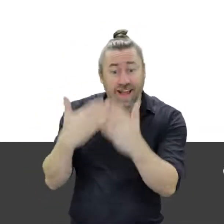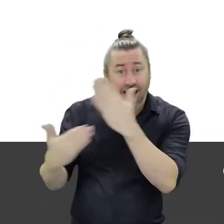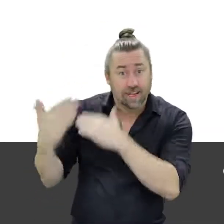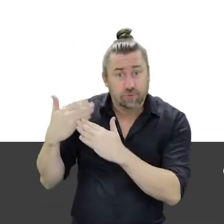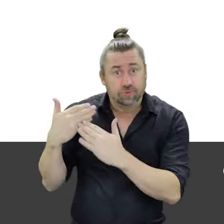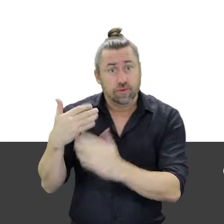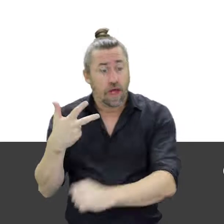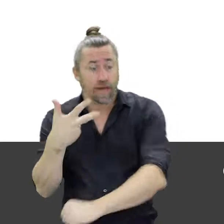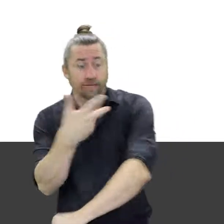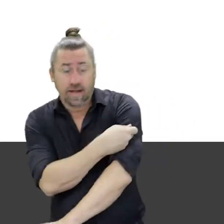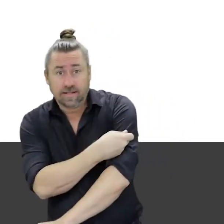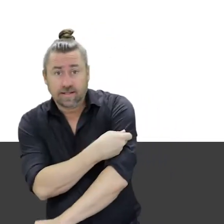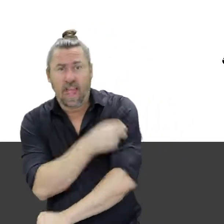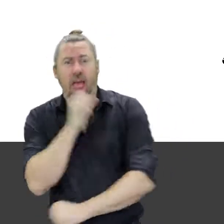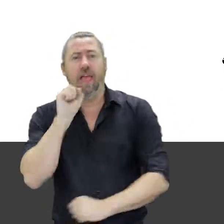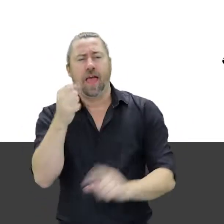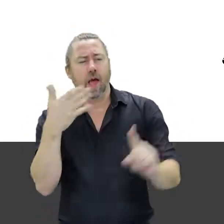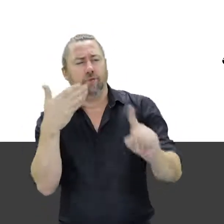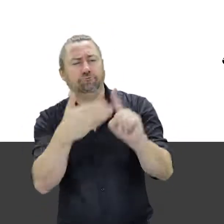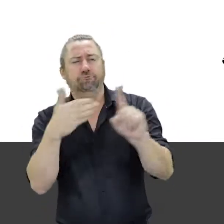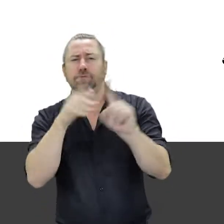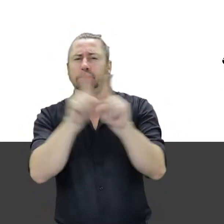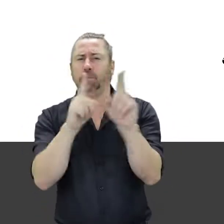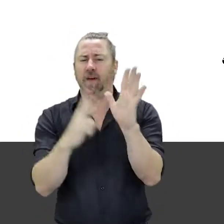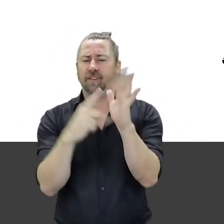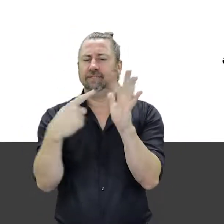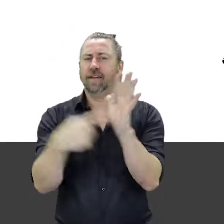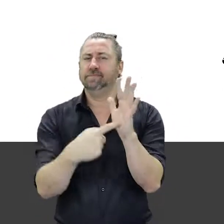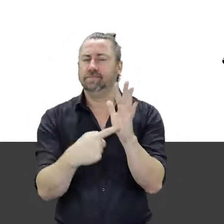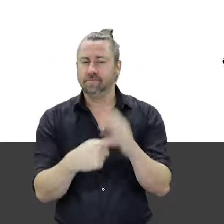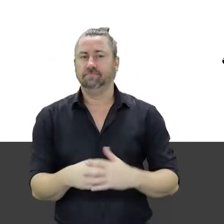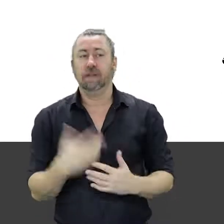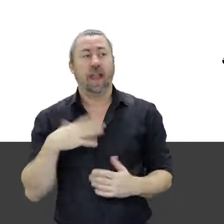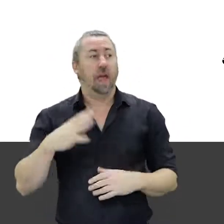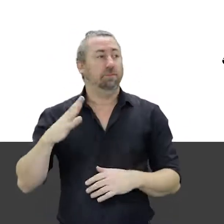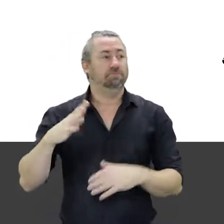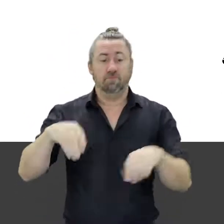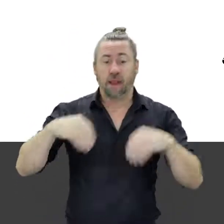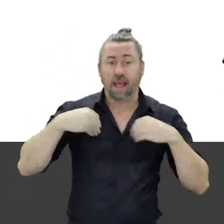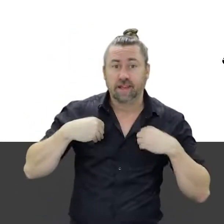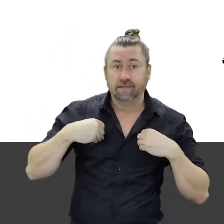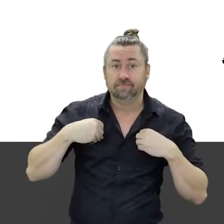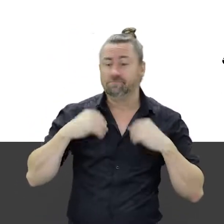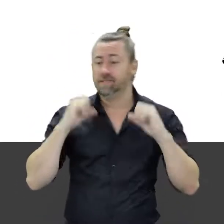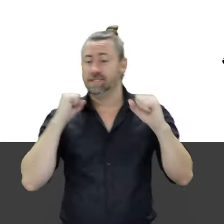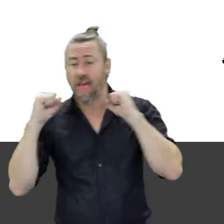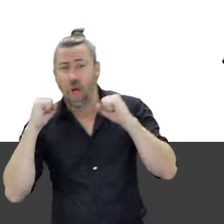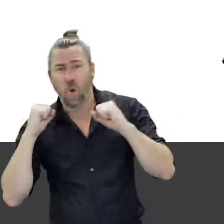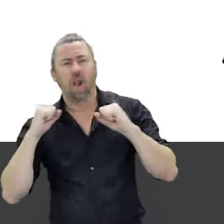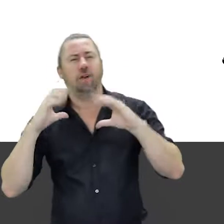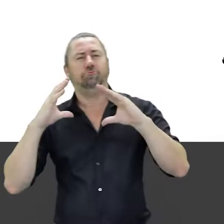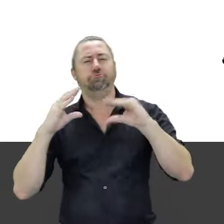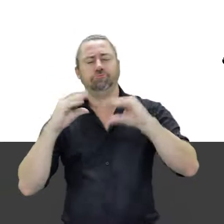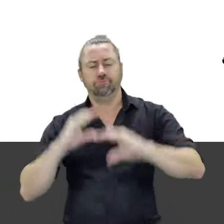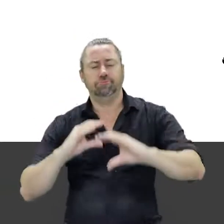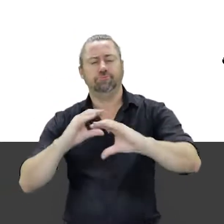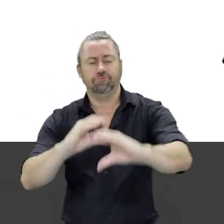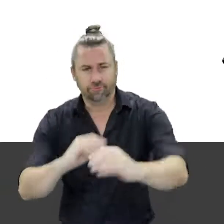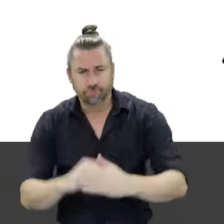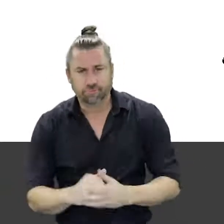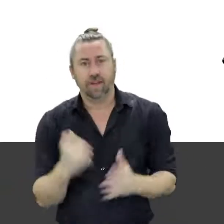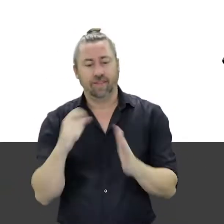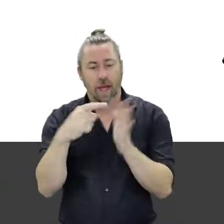and preferred vet. Blankets, towels, and bedding. Pet registration, identification,